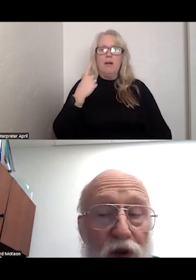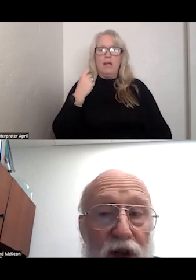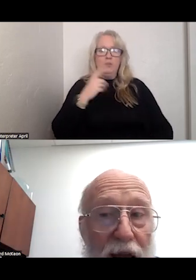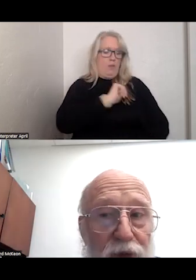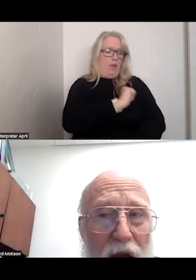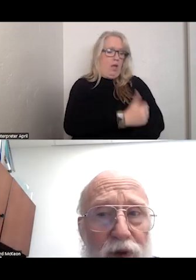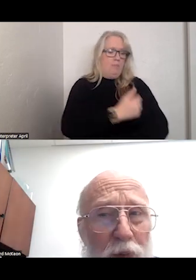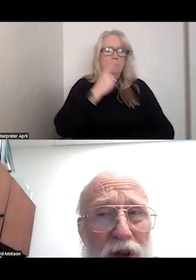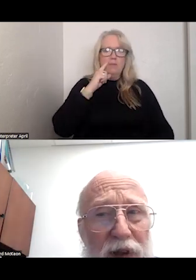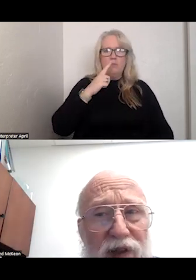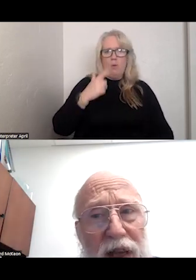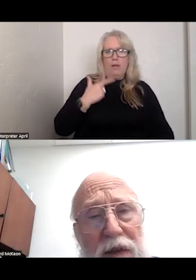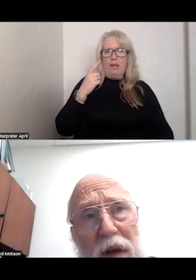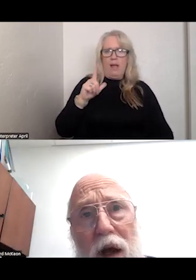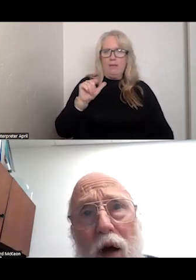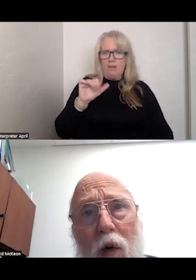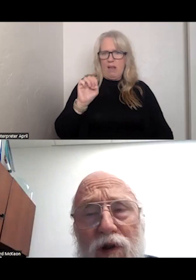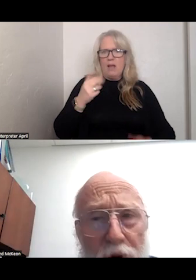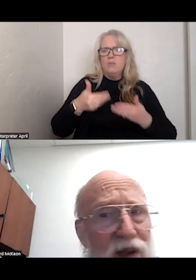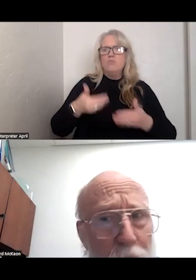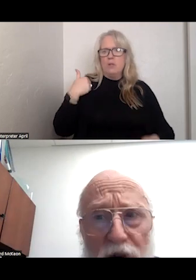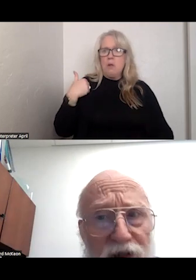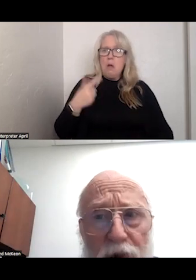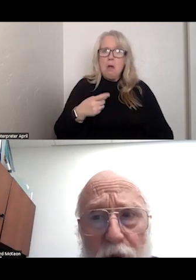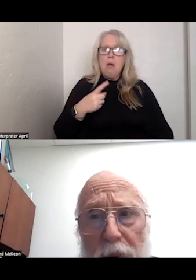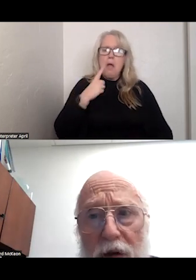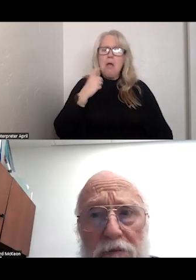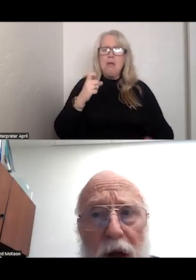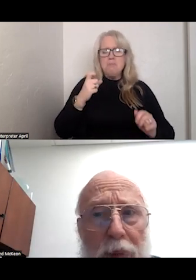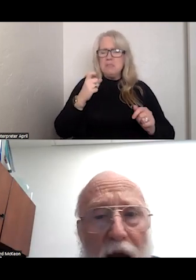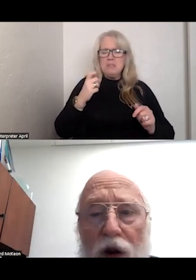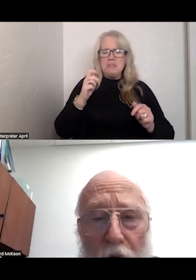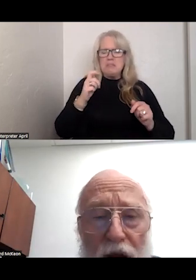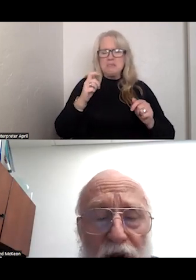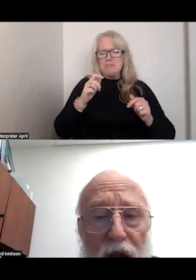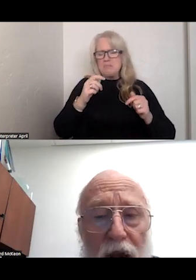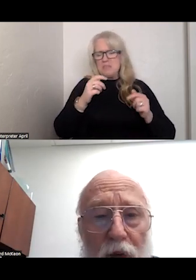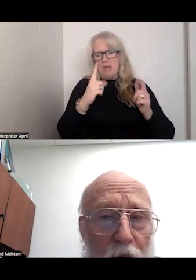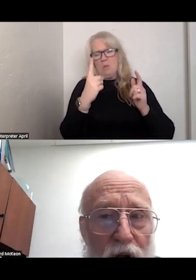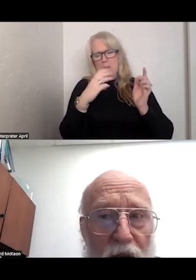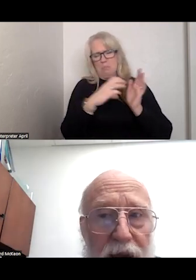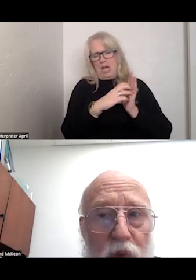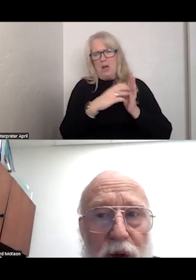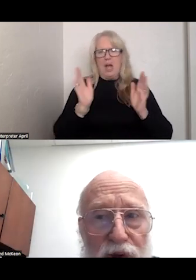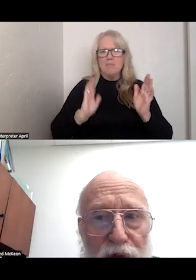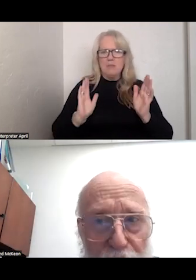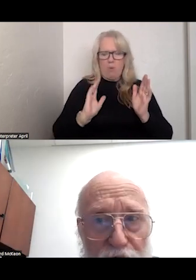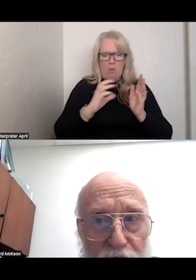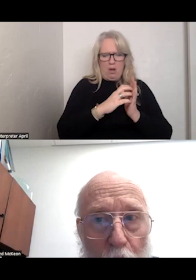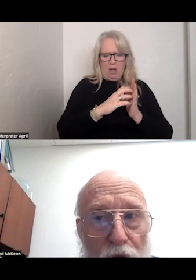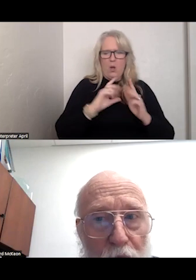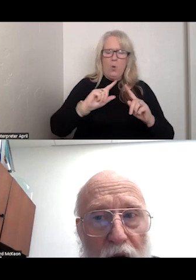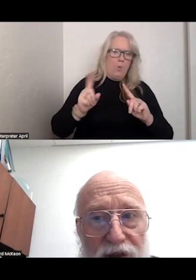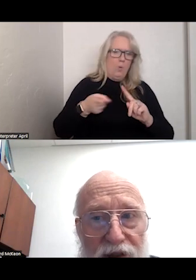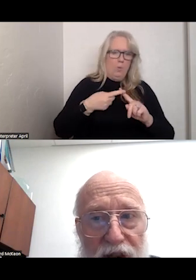authorization for the Lifeline, which previously was pretty sparse. It was about a paragraph, and we were glad when it was